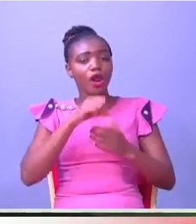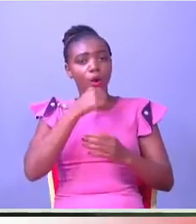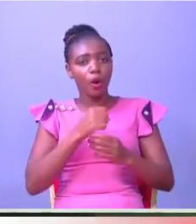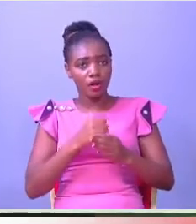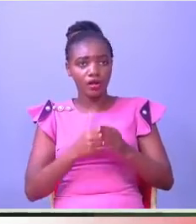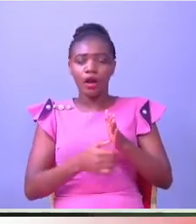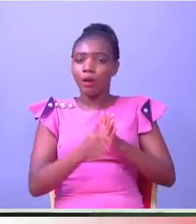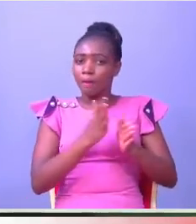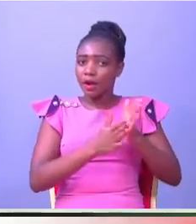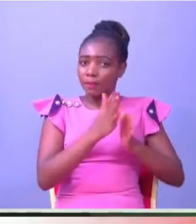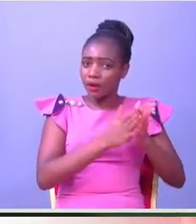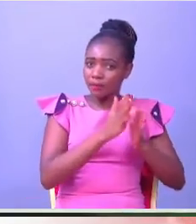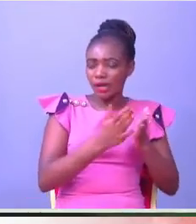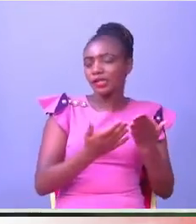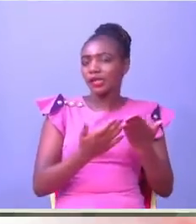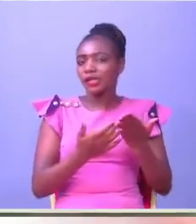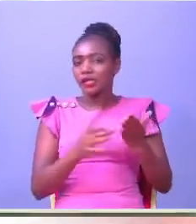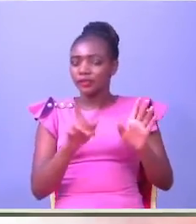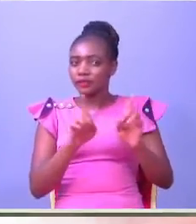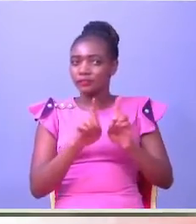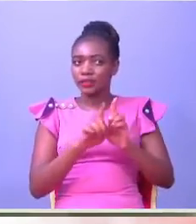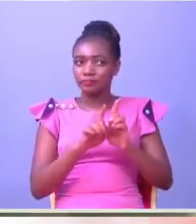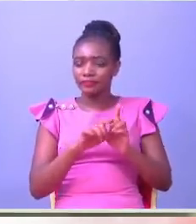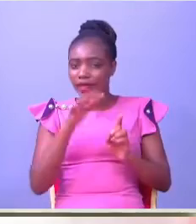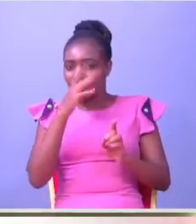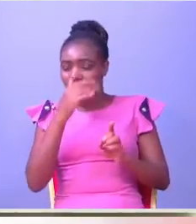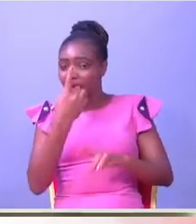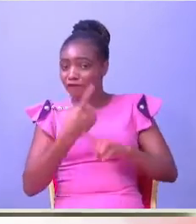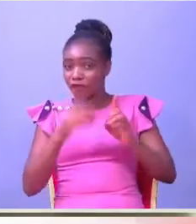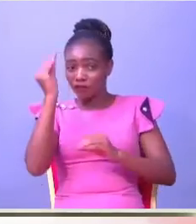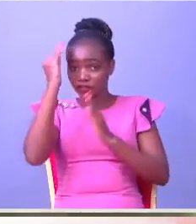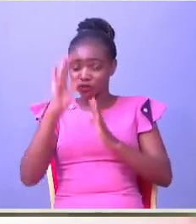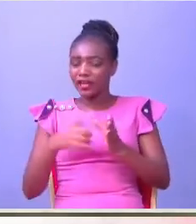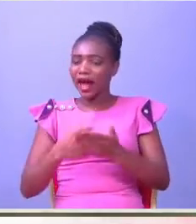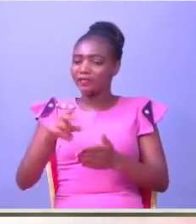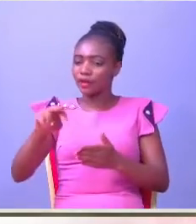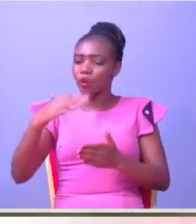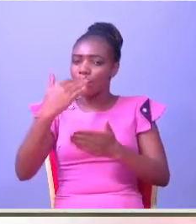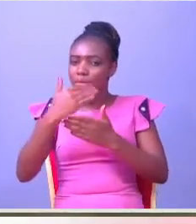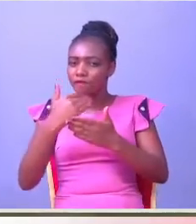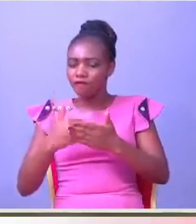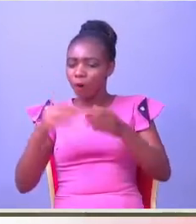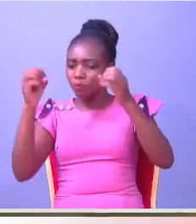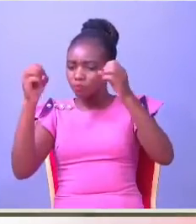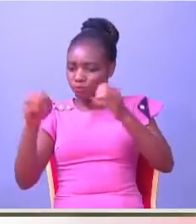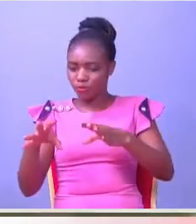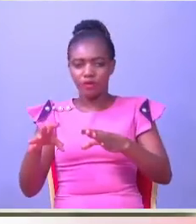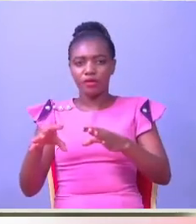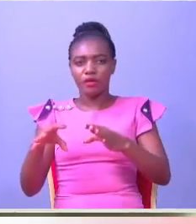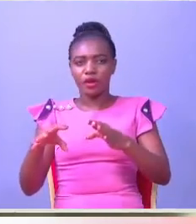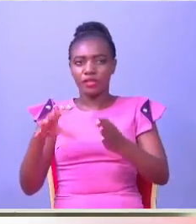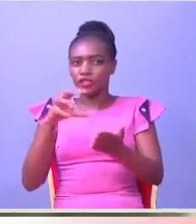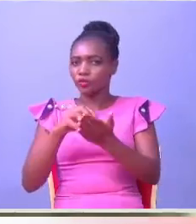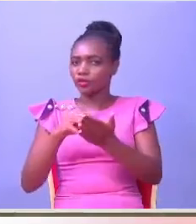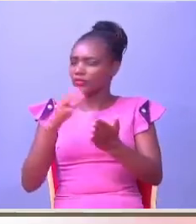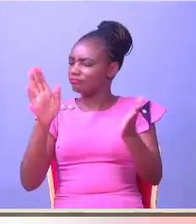allegedly lured a Form 4 student from his parents' house at night and walked with him before releasing him in a damp condition.